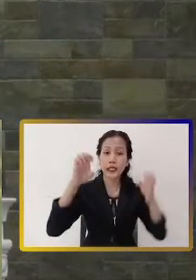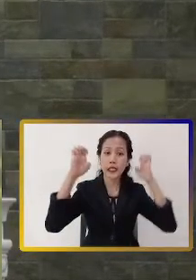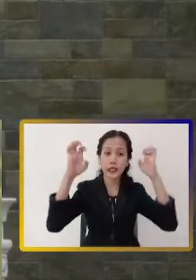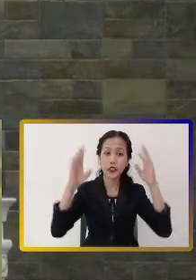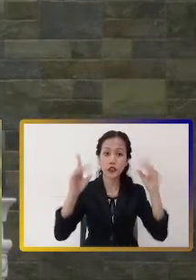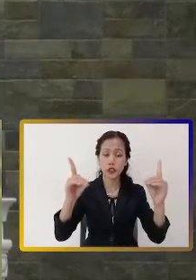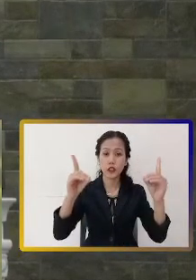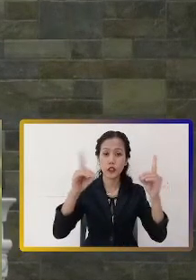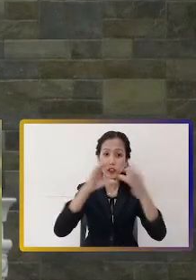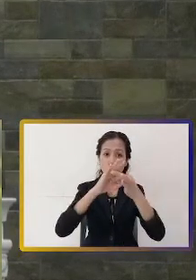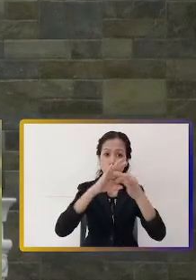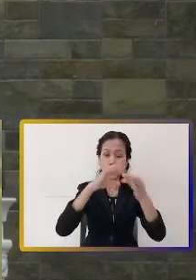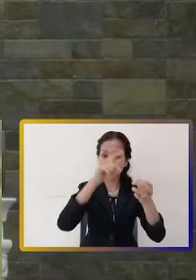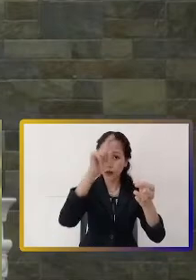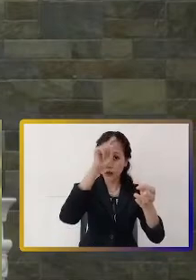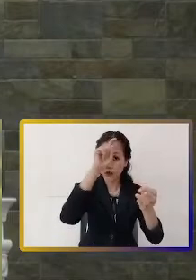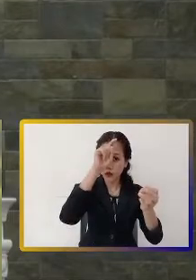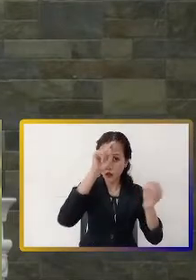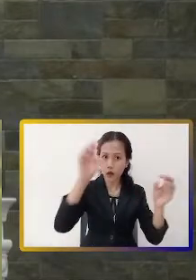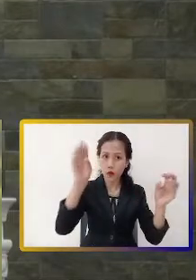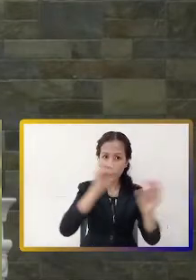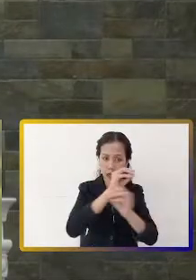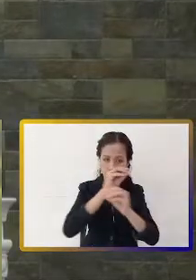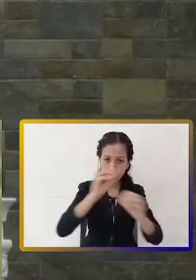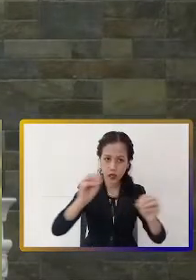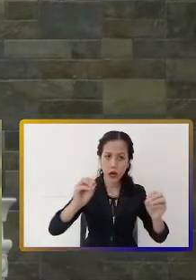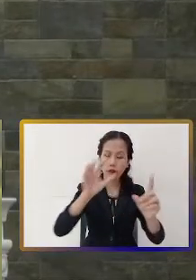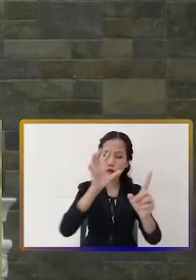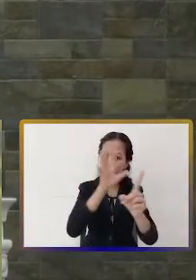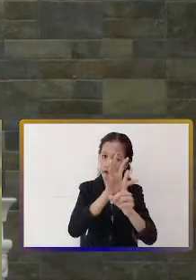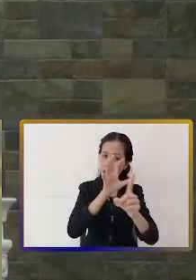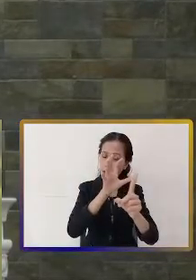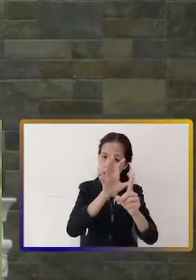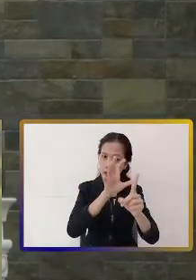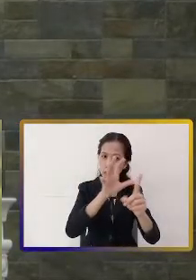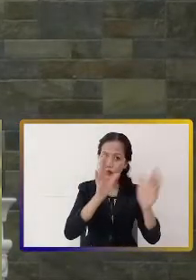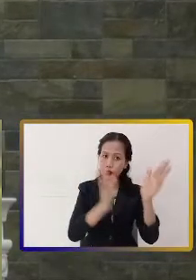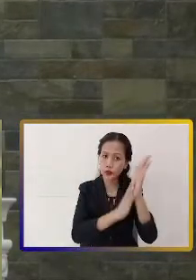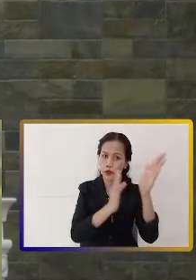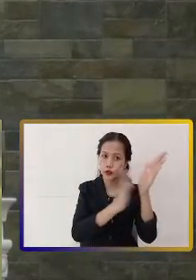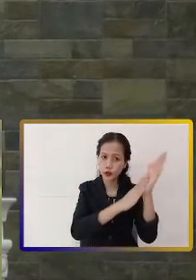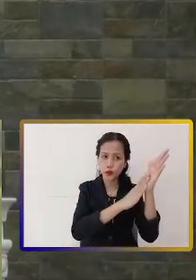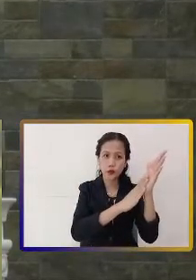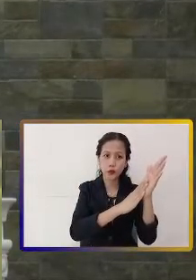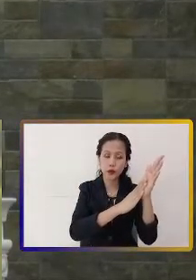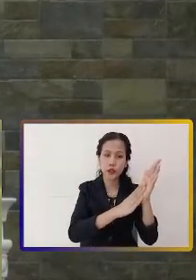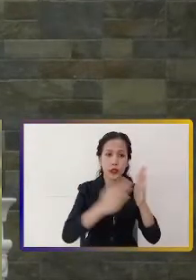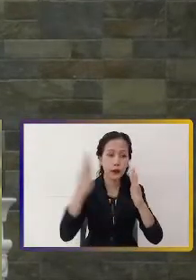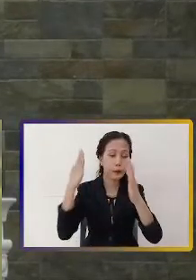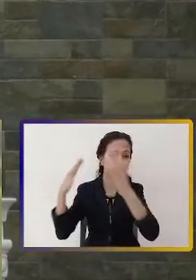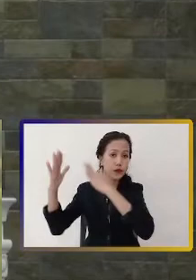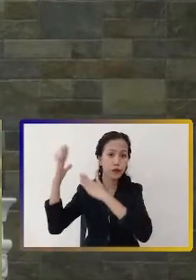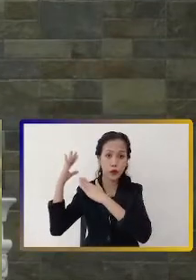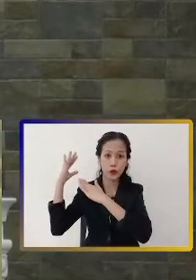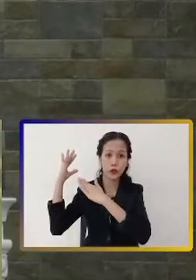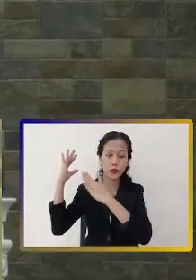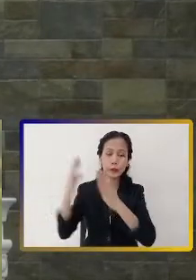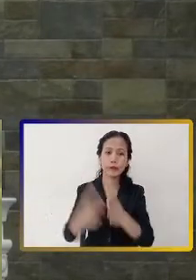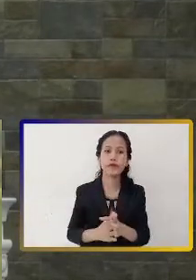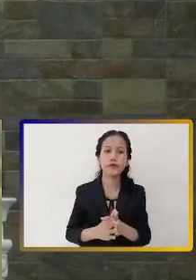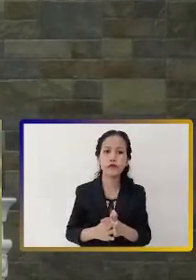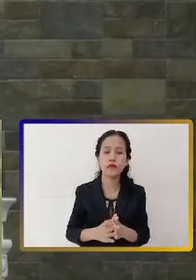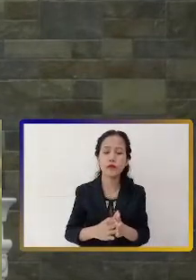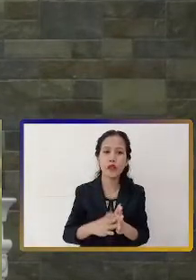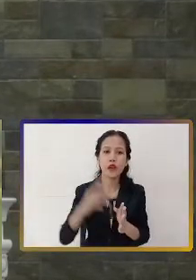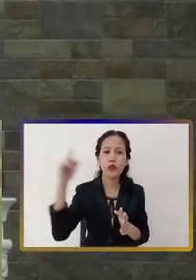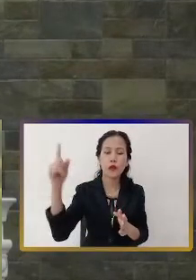pinakangkilalang eskwelahan noong araw na pwede kang kumuha ng doctorate or whatever. Basta ang